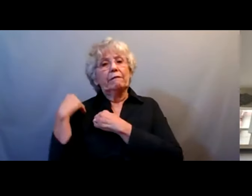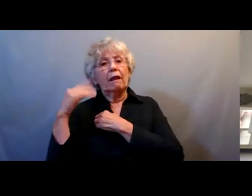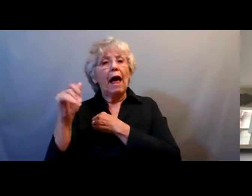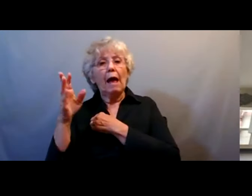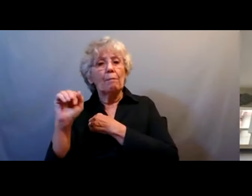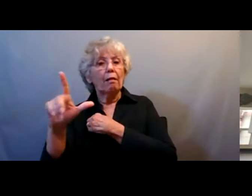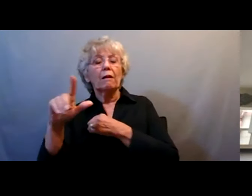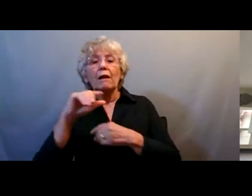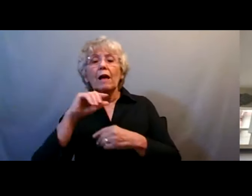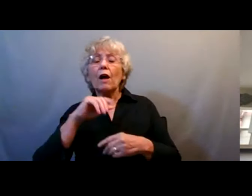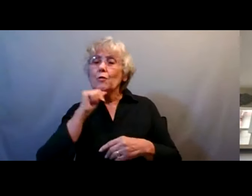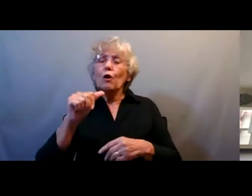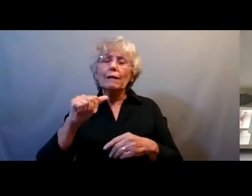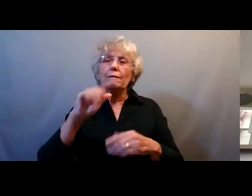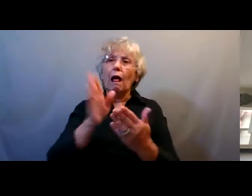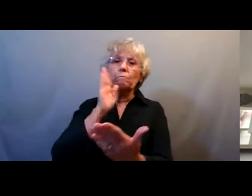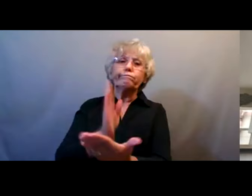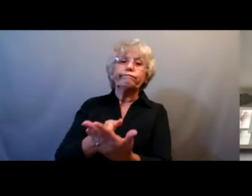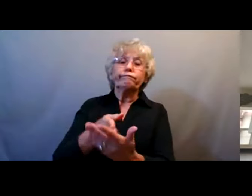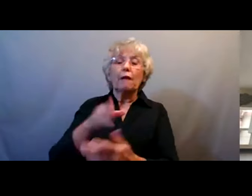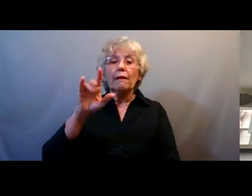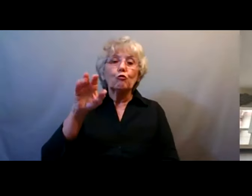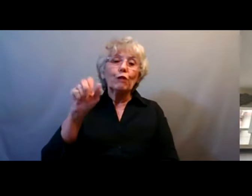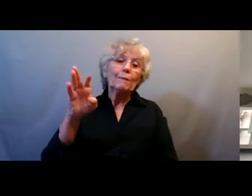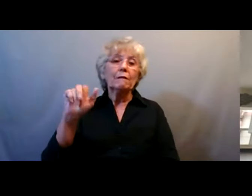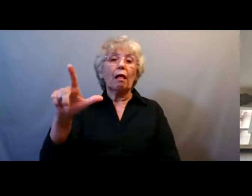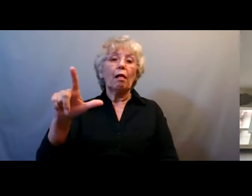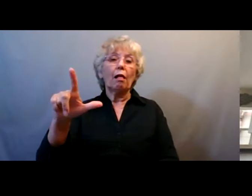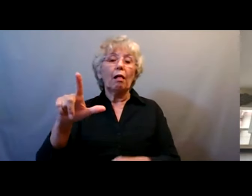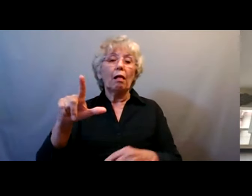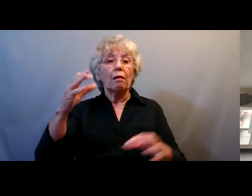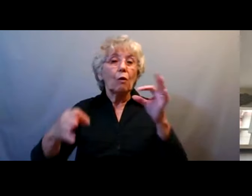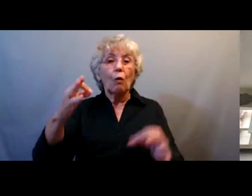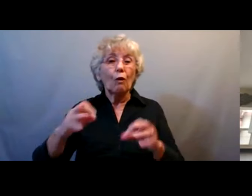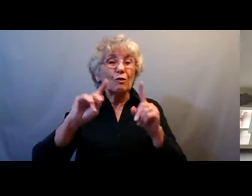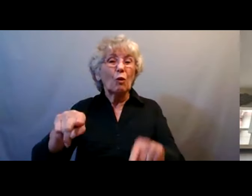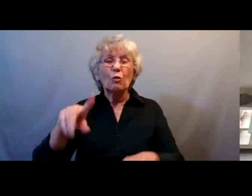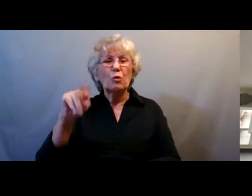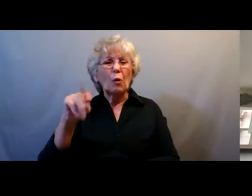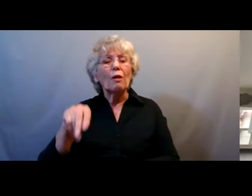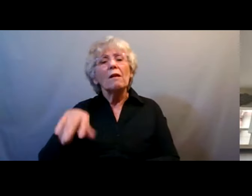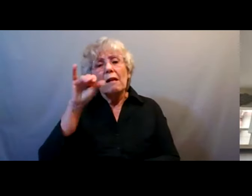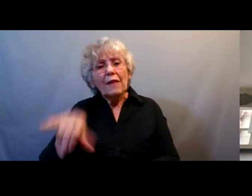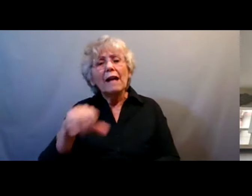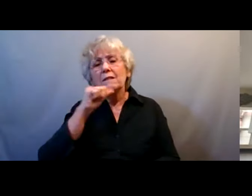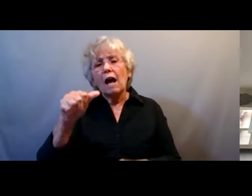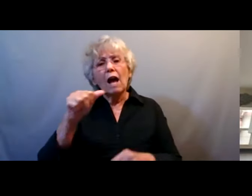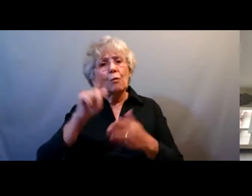for criminal prosecution. That's not at all what the